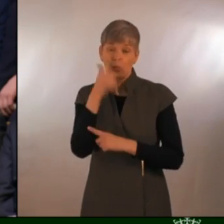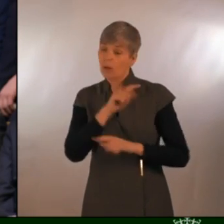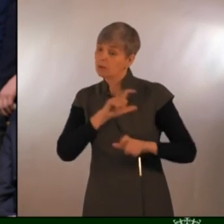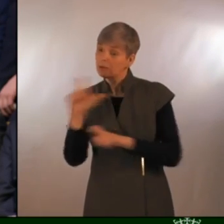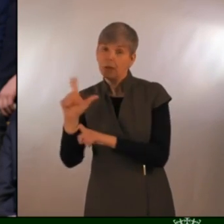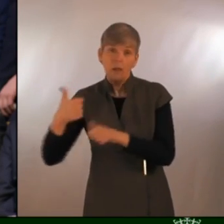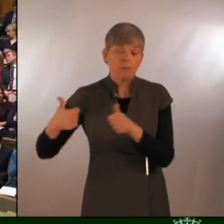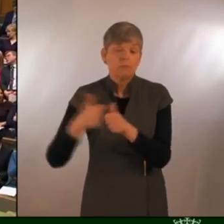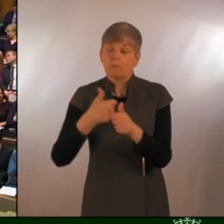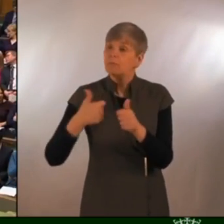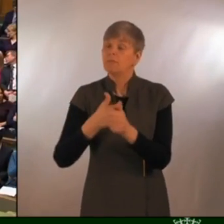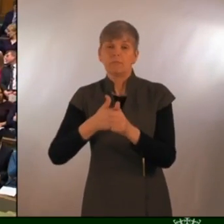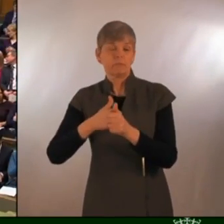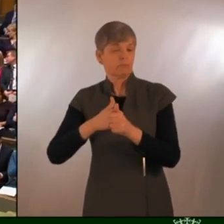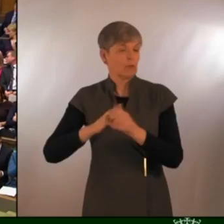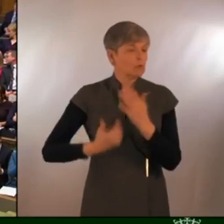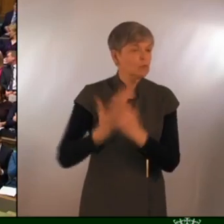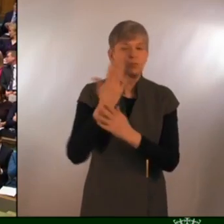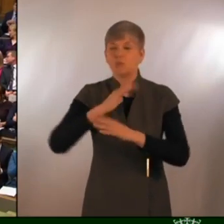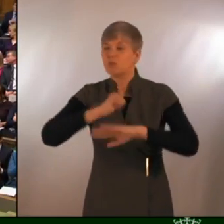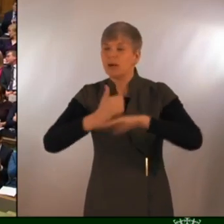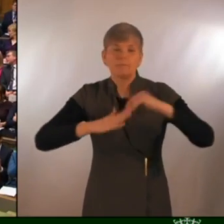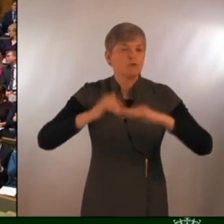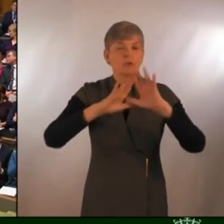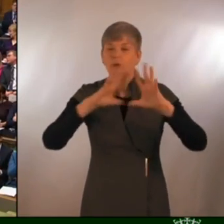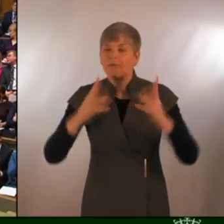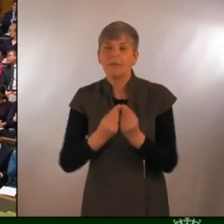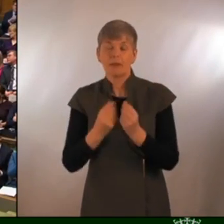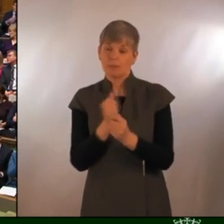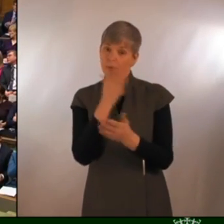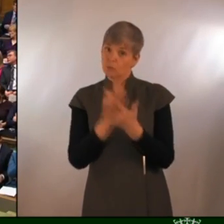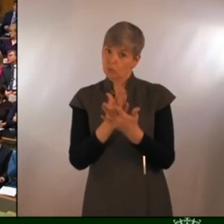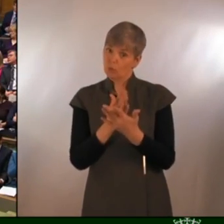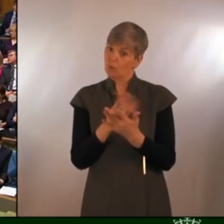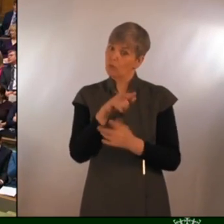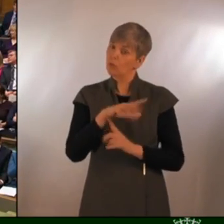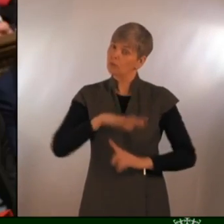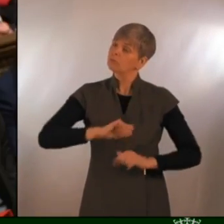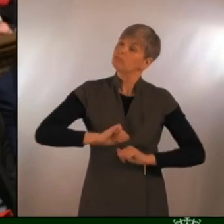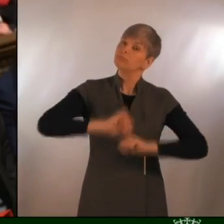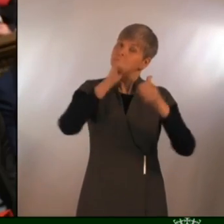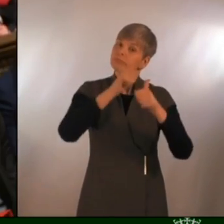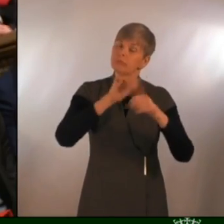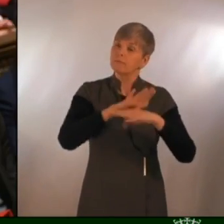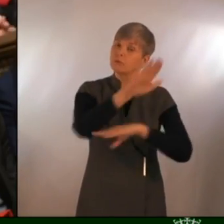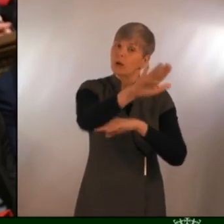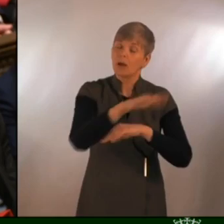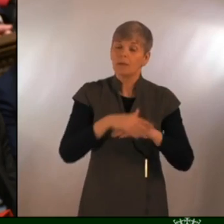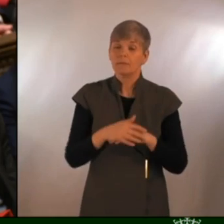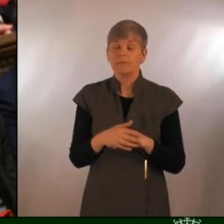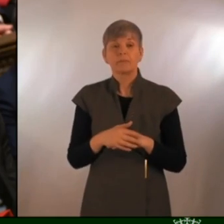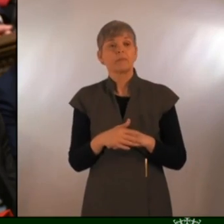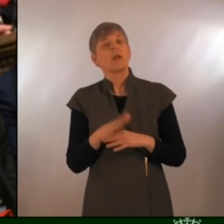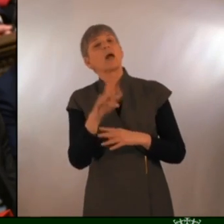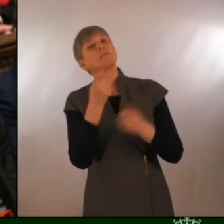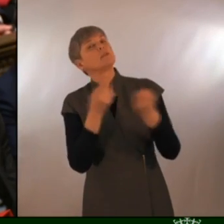power the Midland engine? Prime Minister. Mr. Speaker, I don't think I can be accused of anticipating the budget